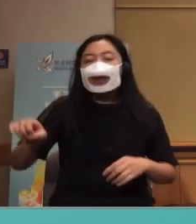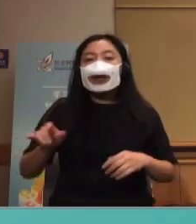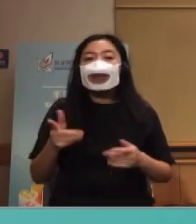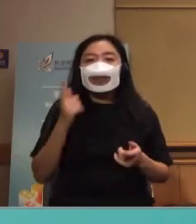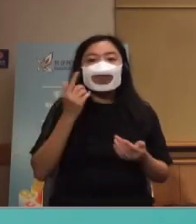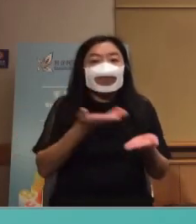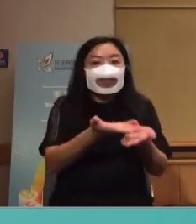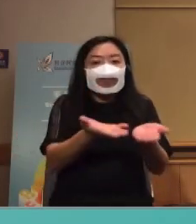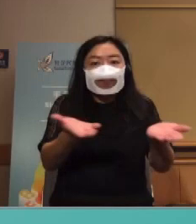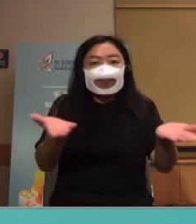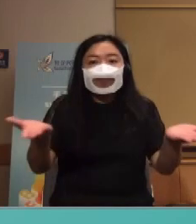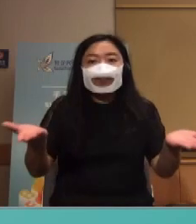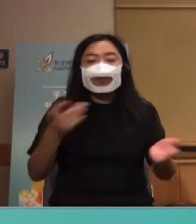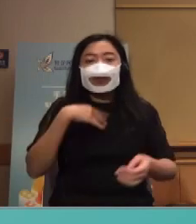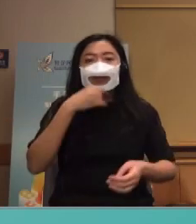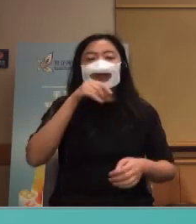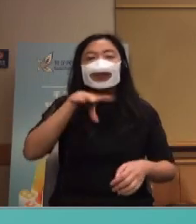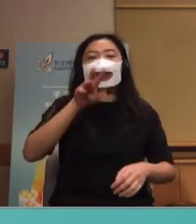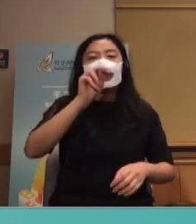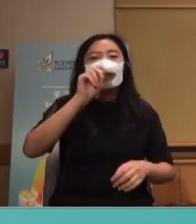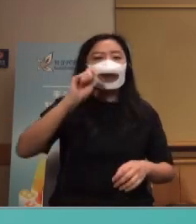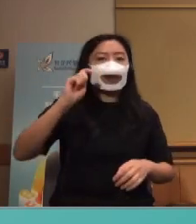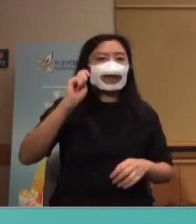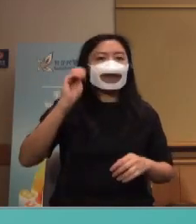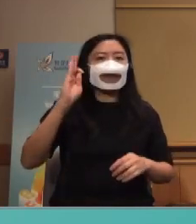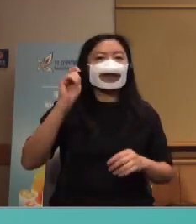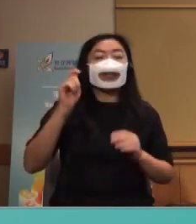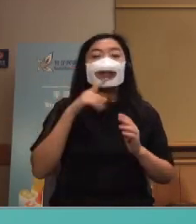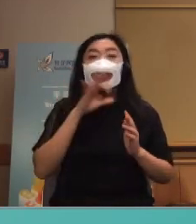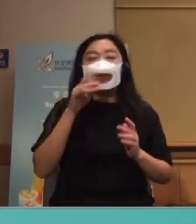NFT? Oh, okay, not bad. Actually, pretty good, pretty good.